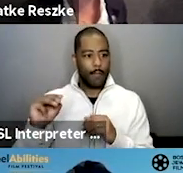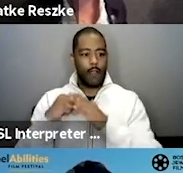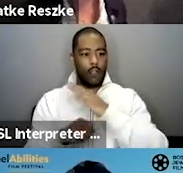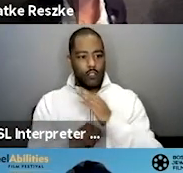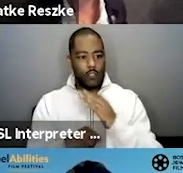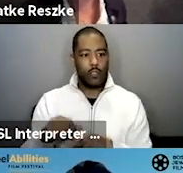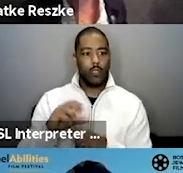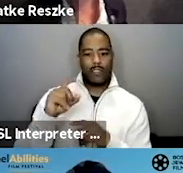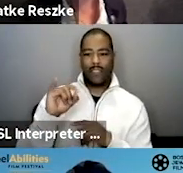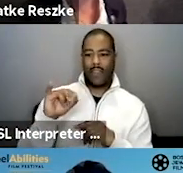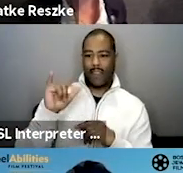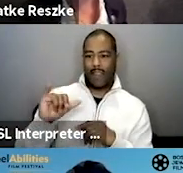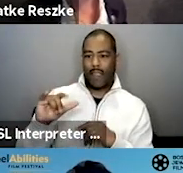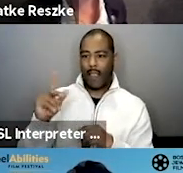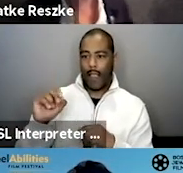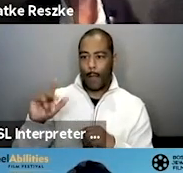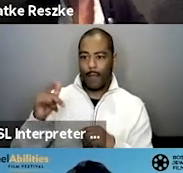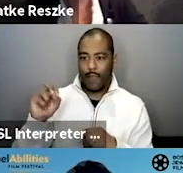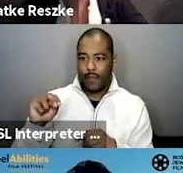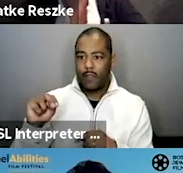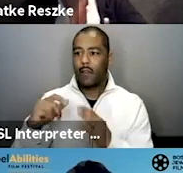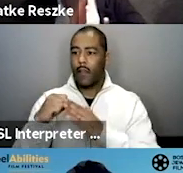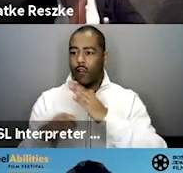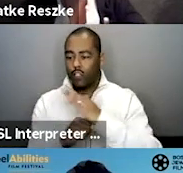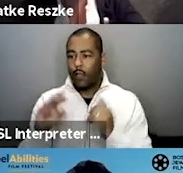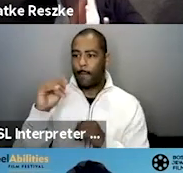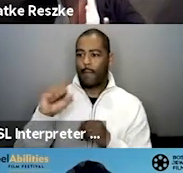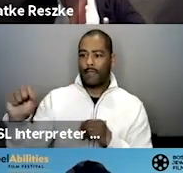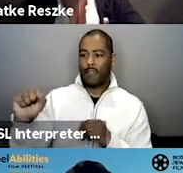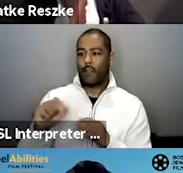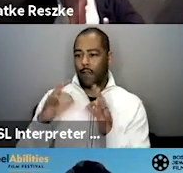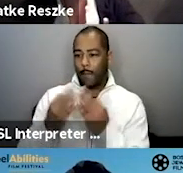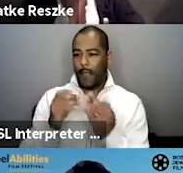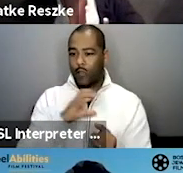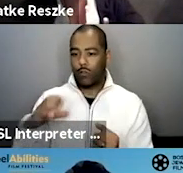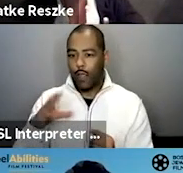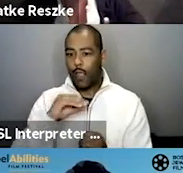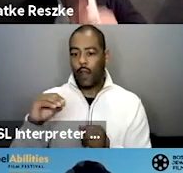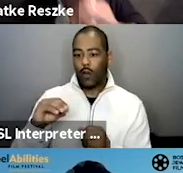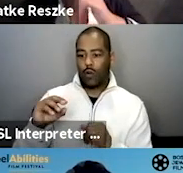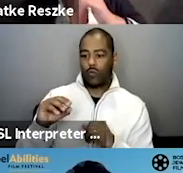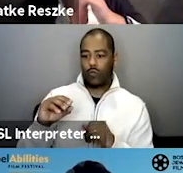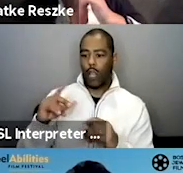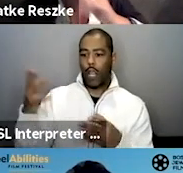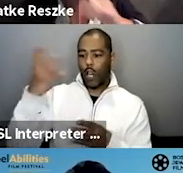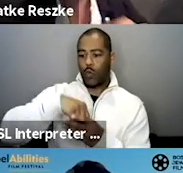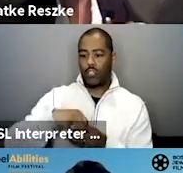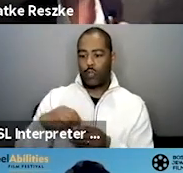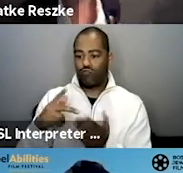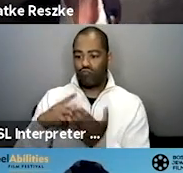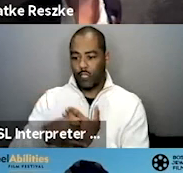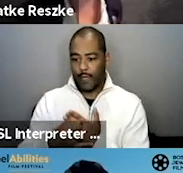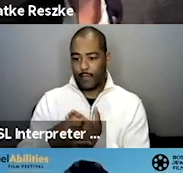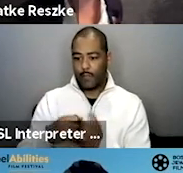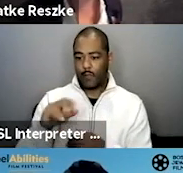Kaplan Family Foundation, the Mass Cultural Council, and the Ruderman Synagogue Inclusion Project. We're also very grateful to our